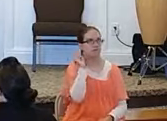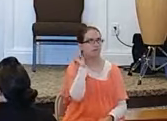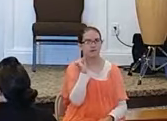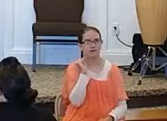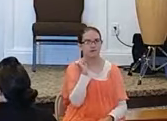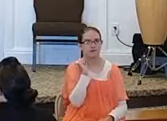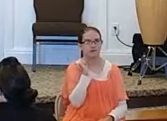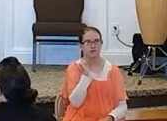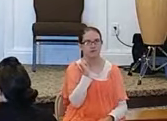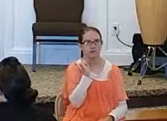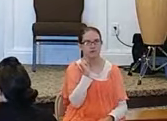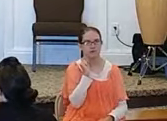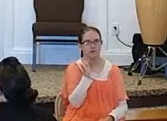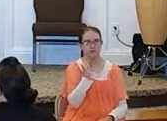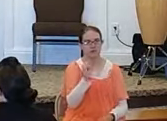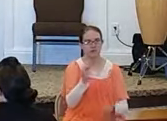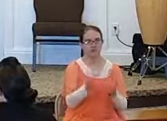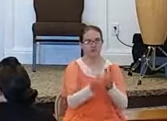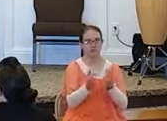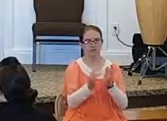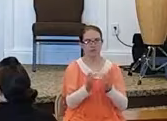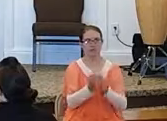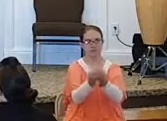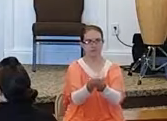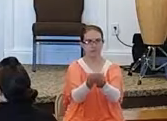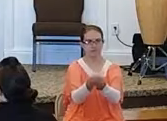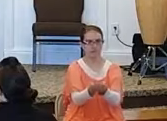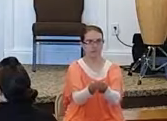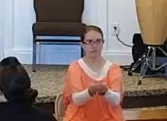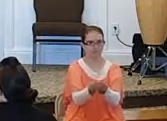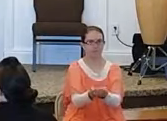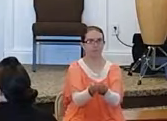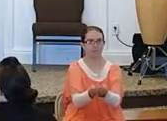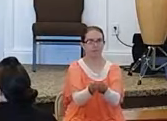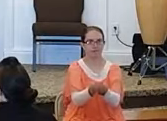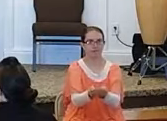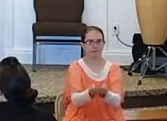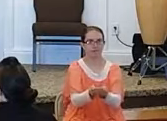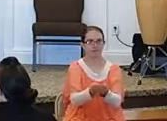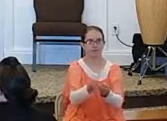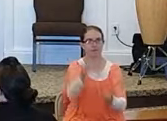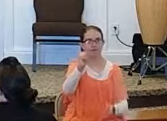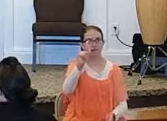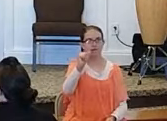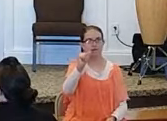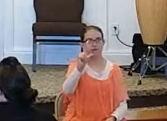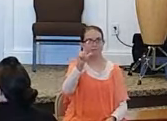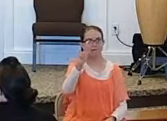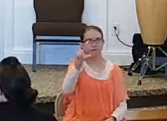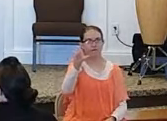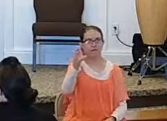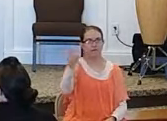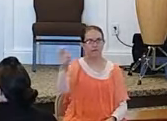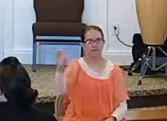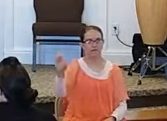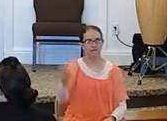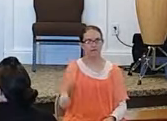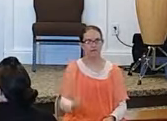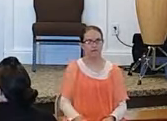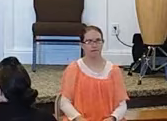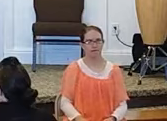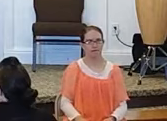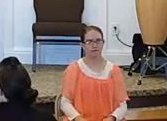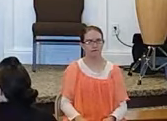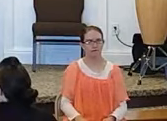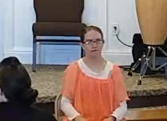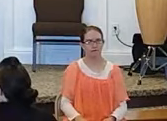a time Jesus was riding in a boat. And they're going across the Sea of Galilee. And